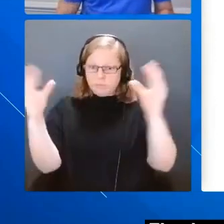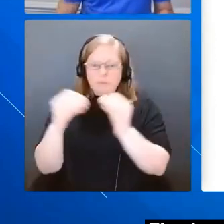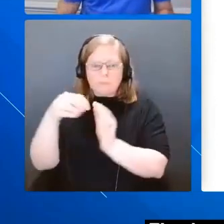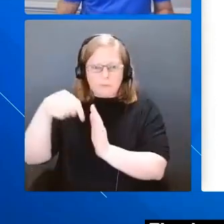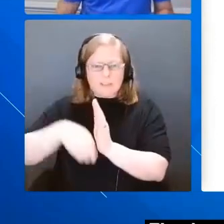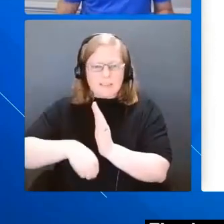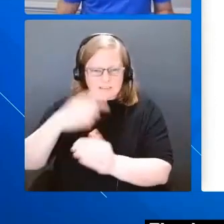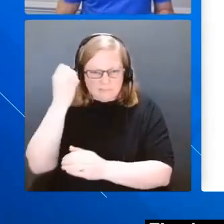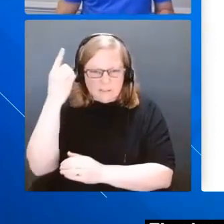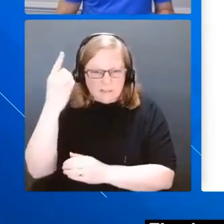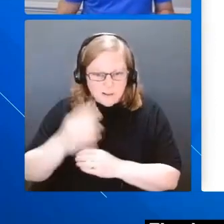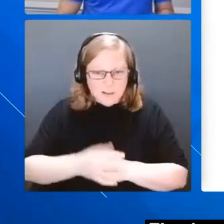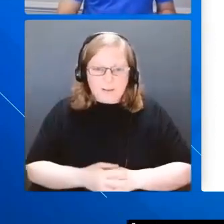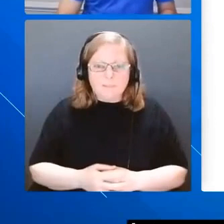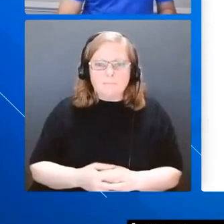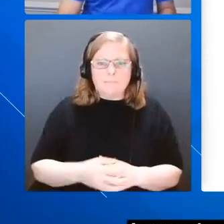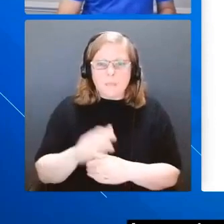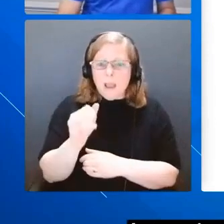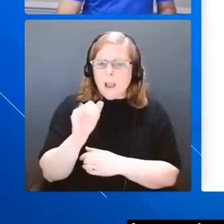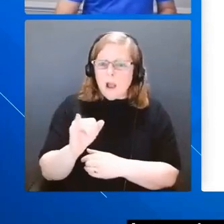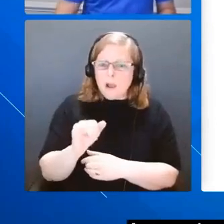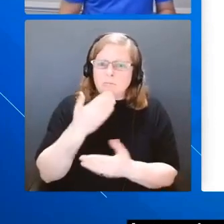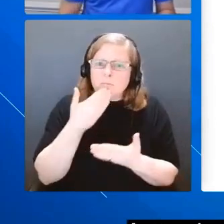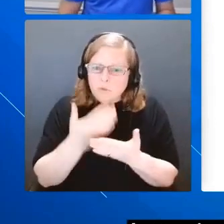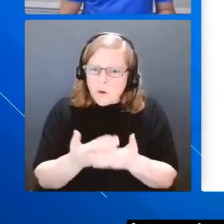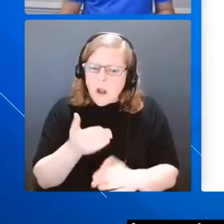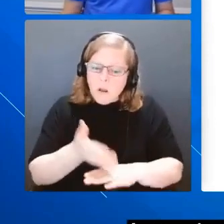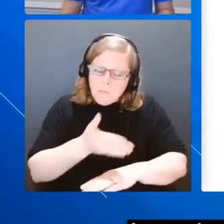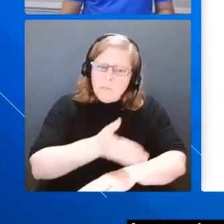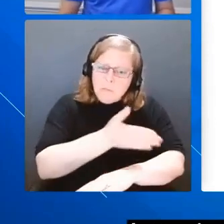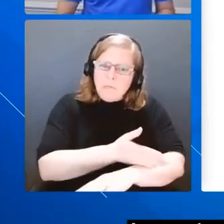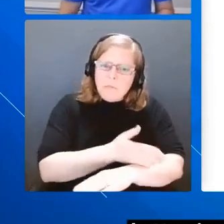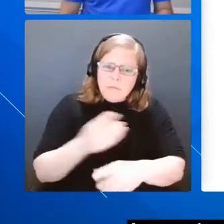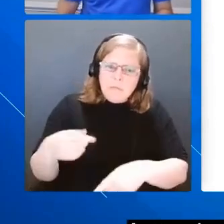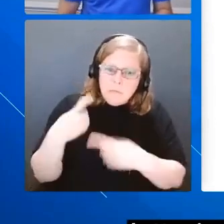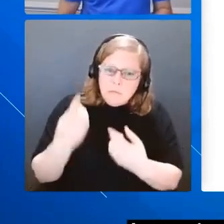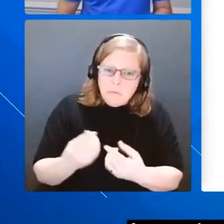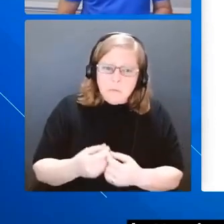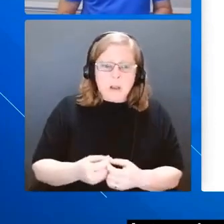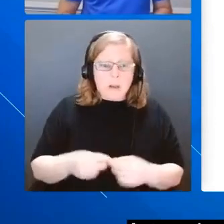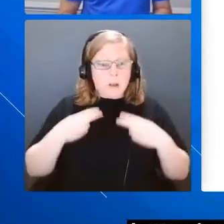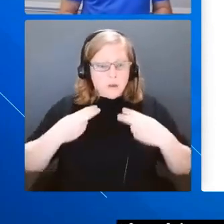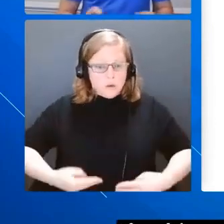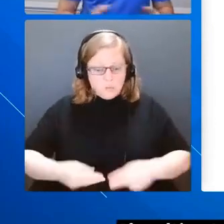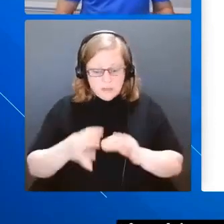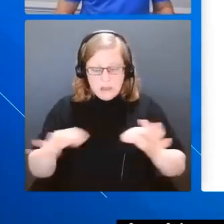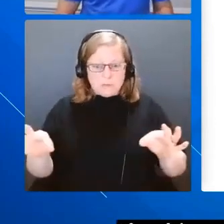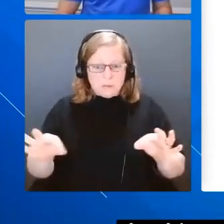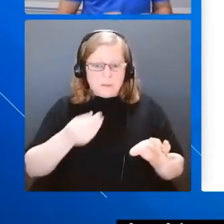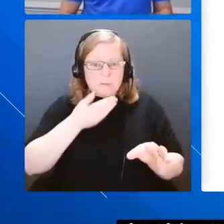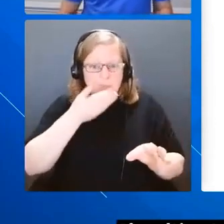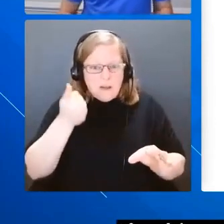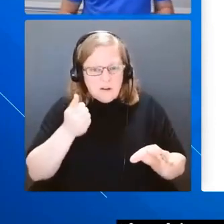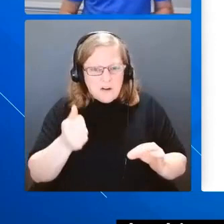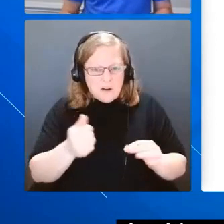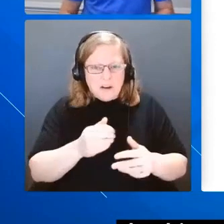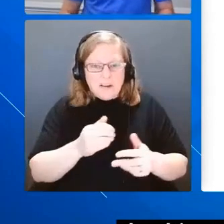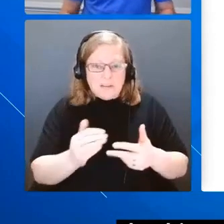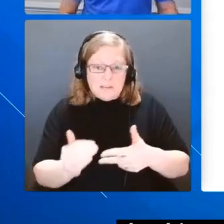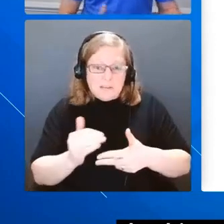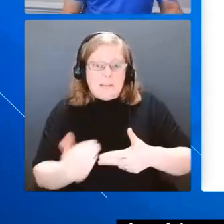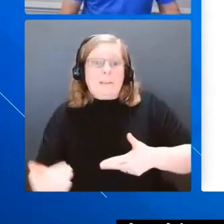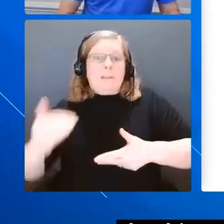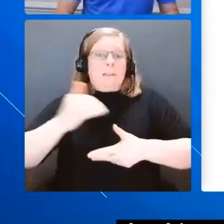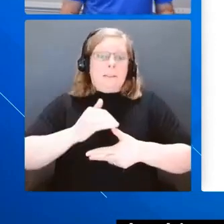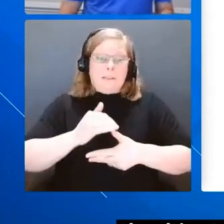typing captions is better, is more accurate. And sign language interpreter, that's really the ultimate because they relate details, emotions, not